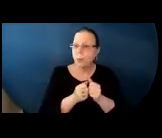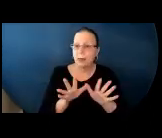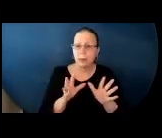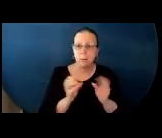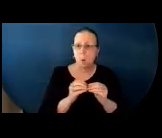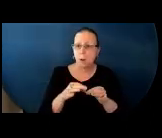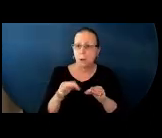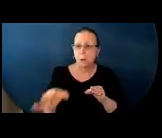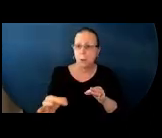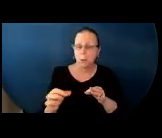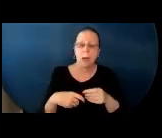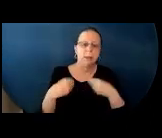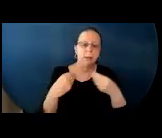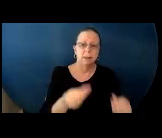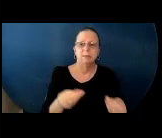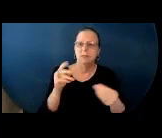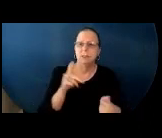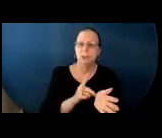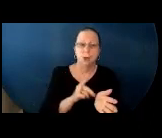pass this over to Dr. John Mcnaught.